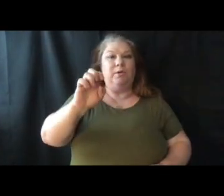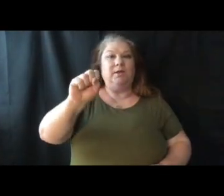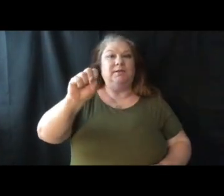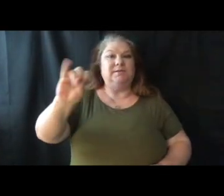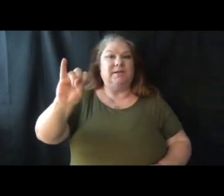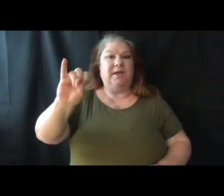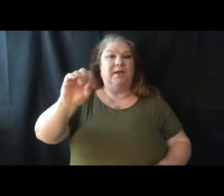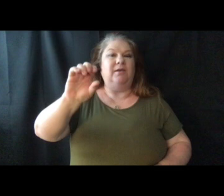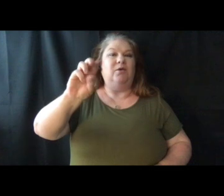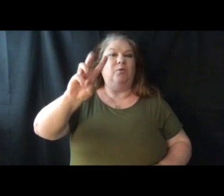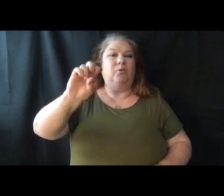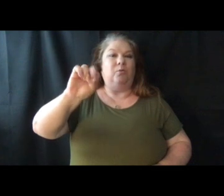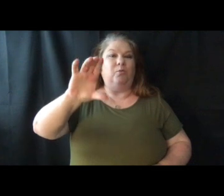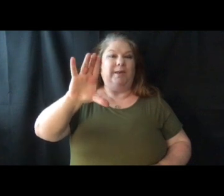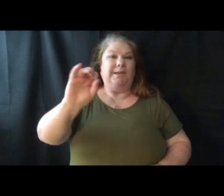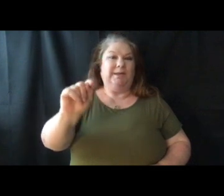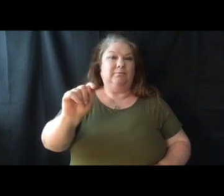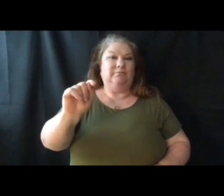say wink it.